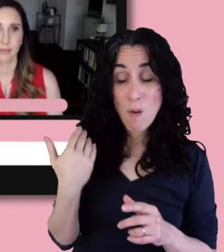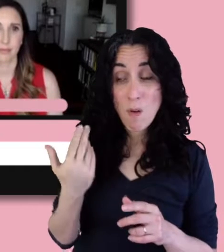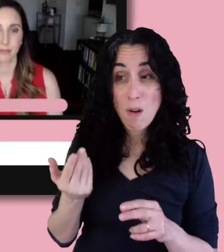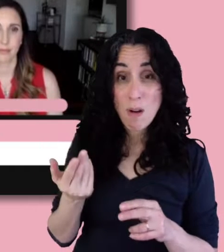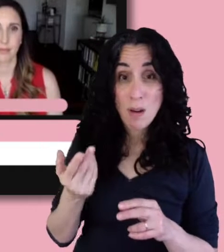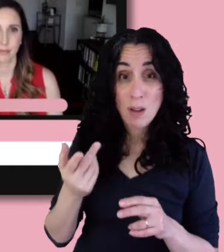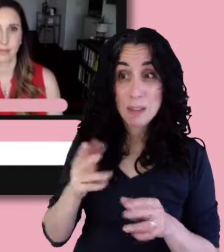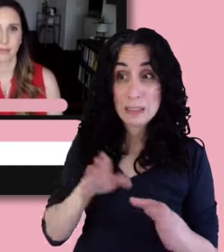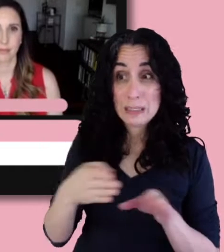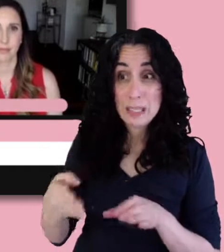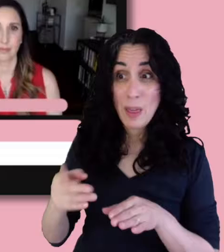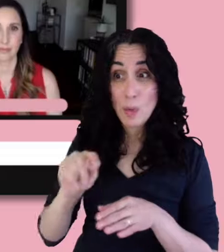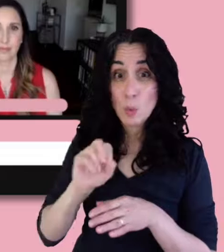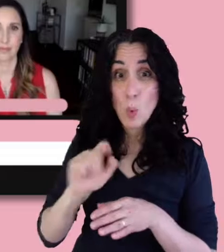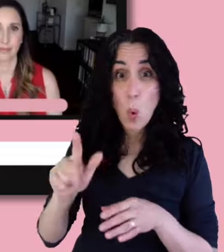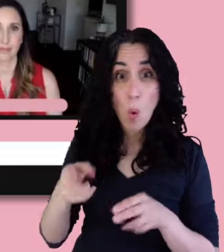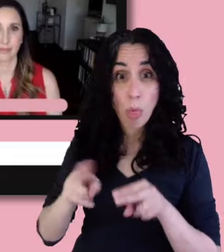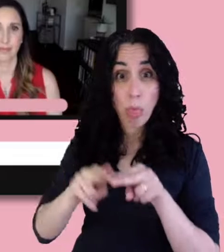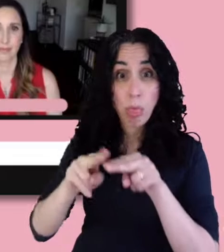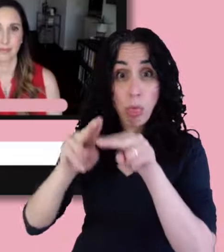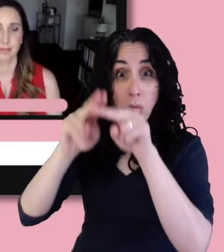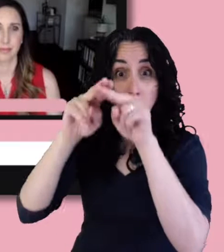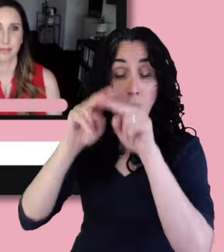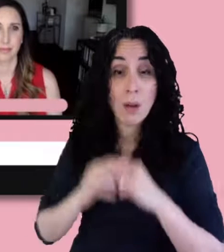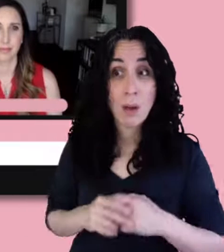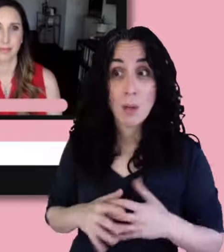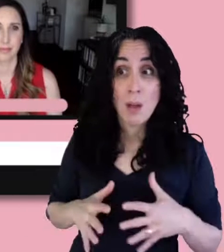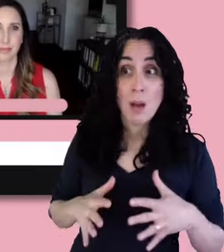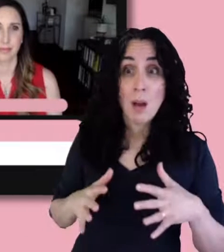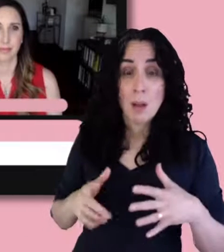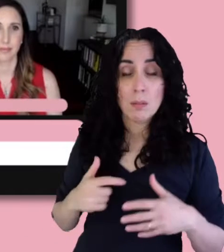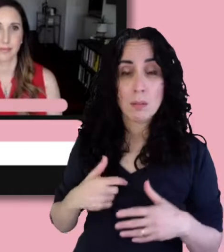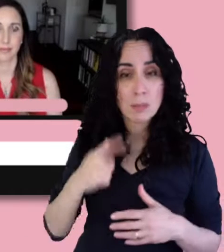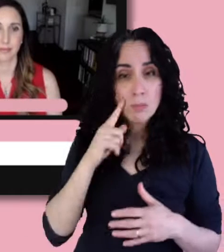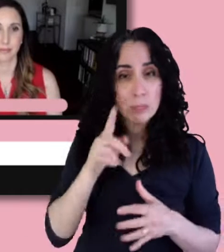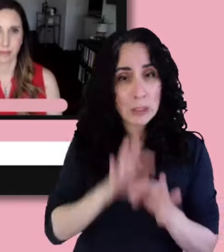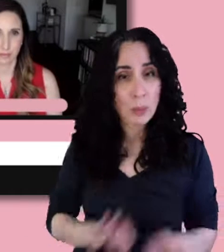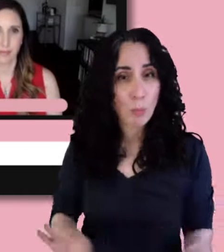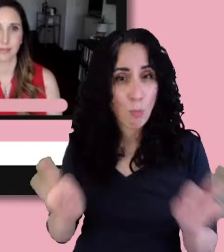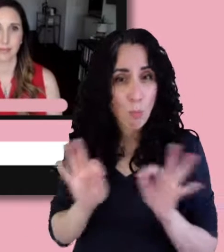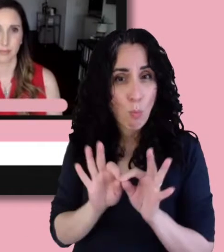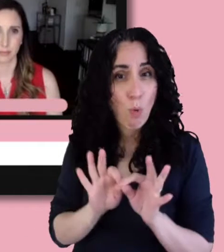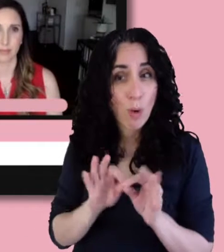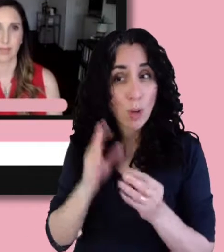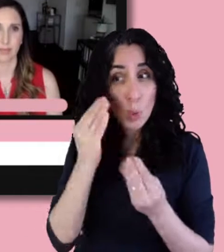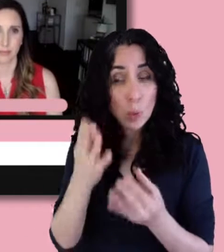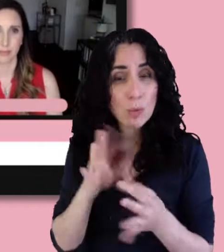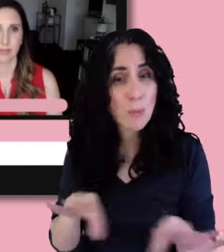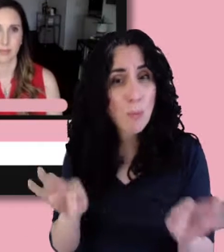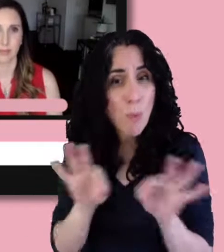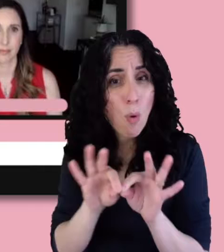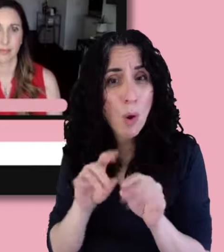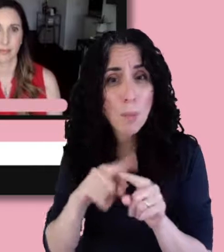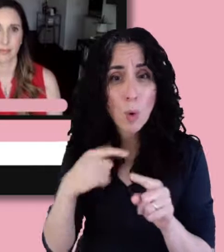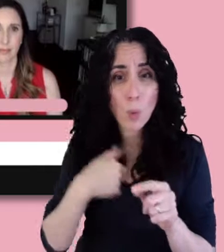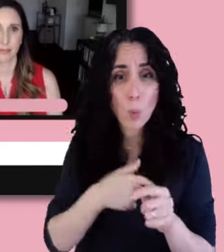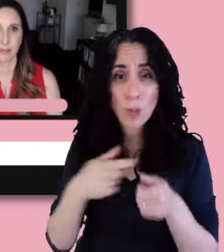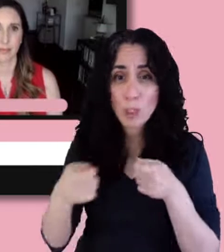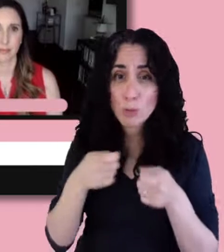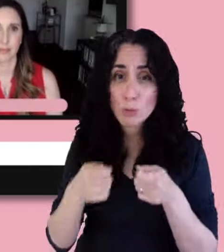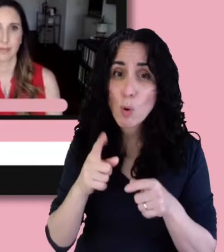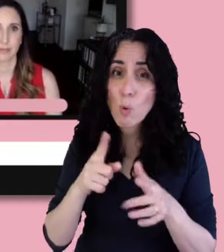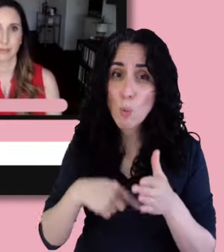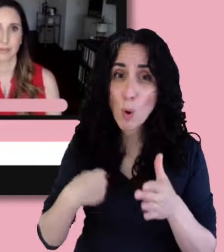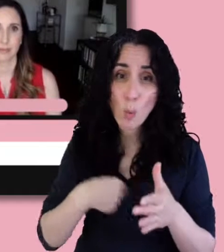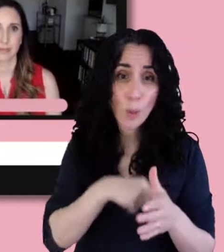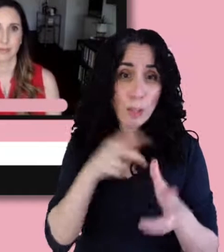cannot stress this enough. I understand that the news is important, but we control what we consume. And I think that's a big part